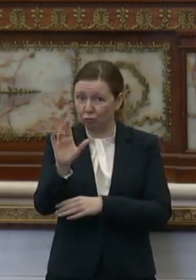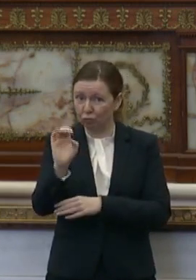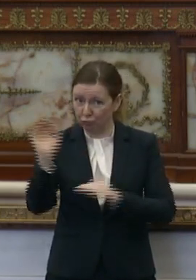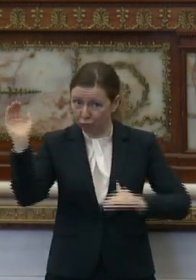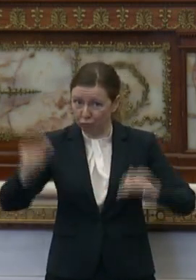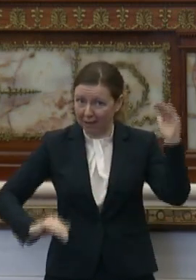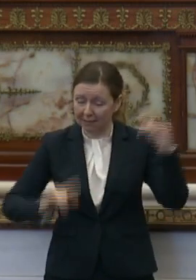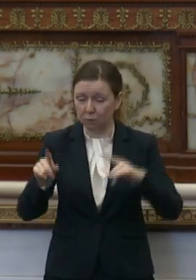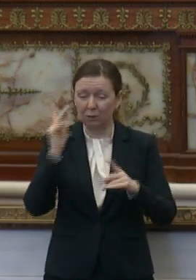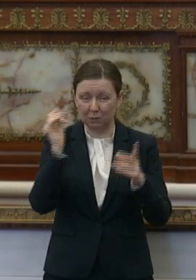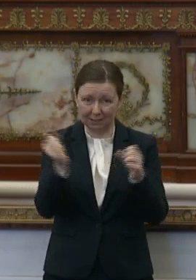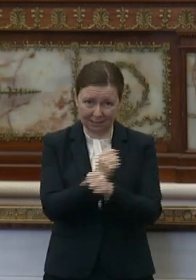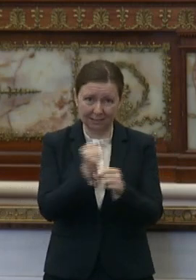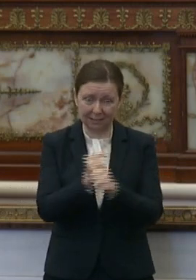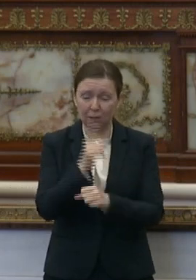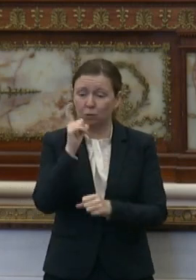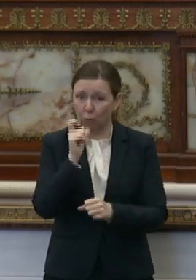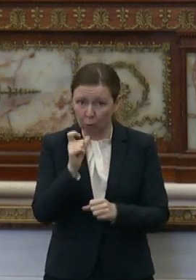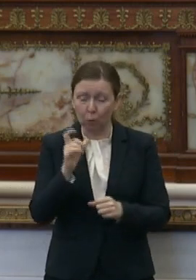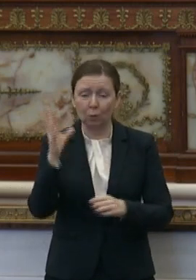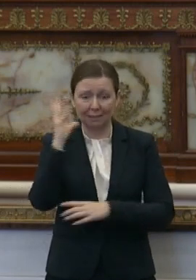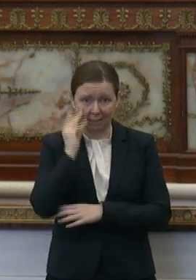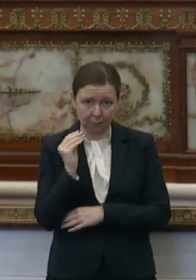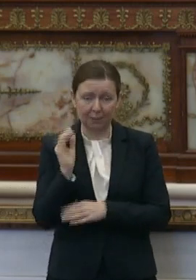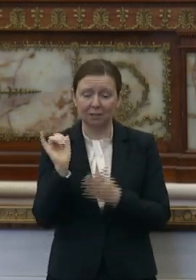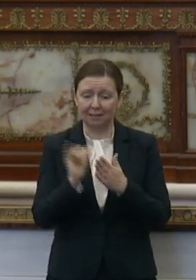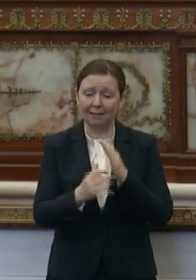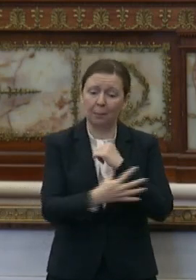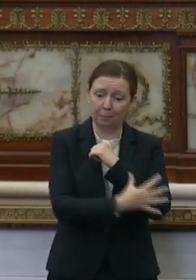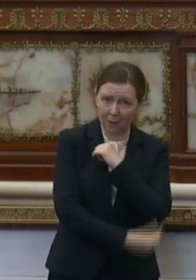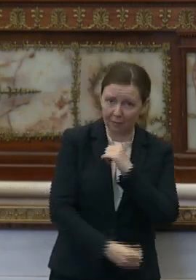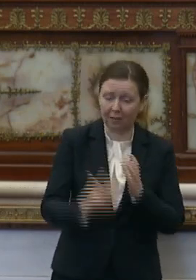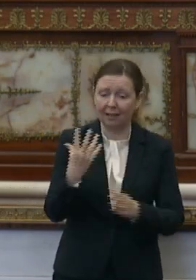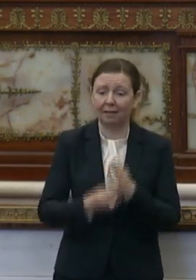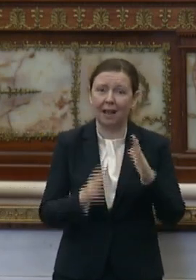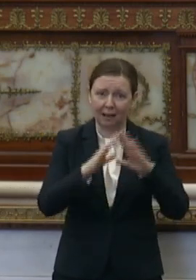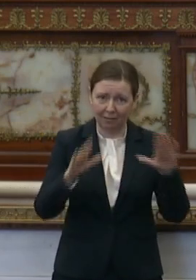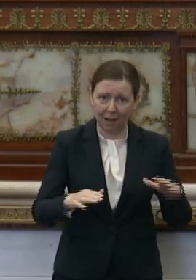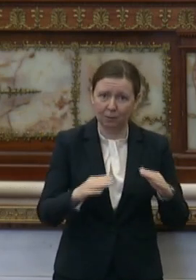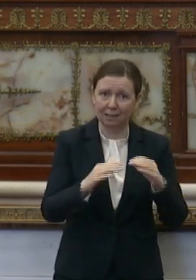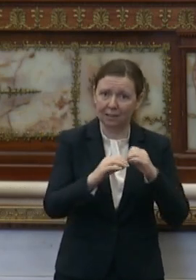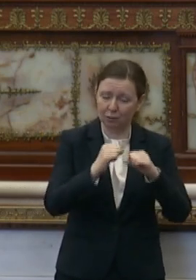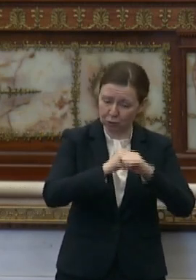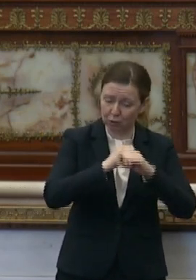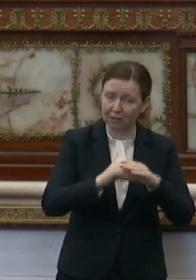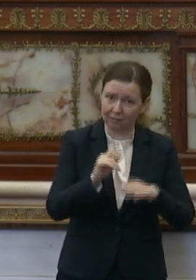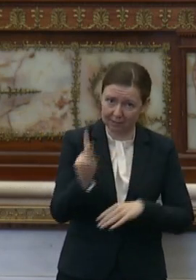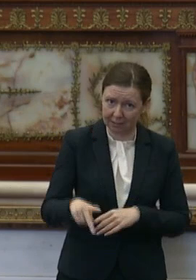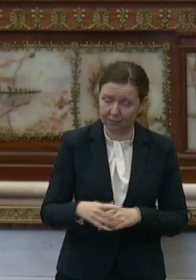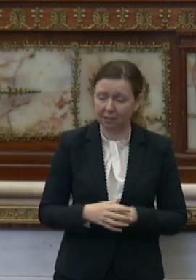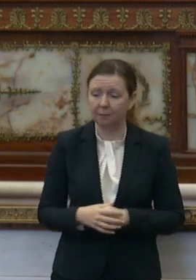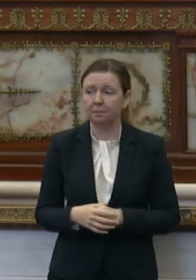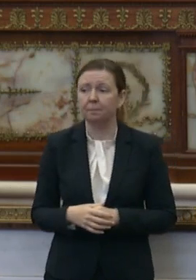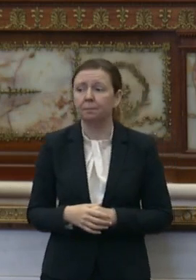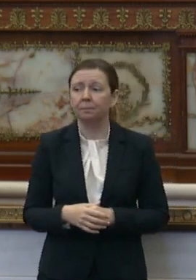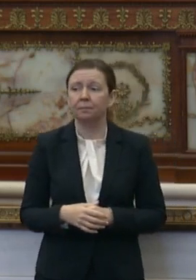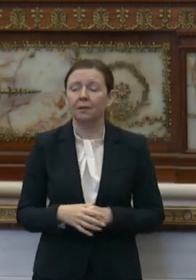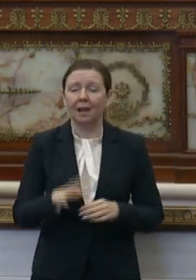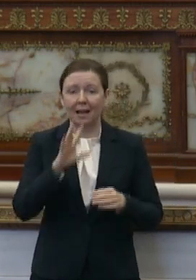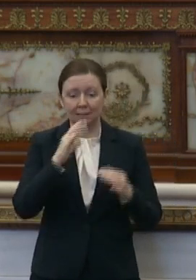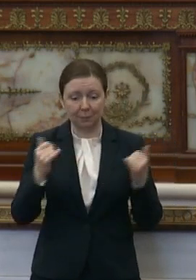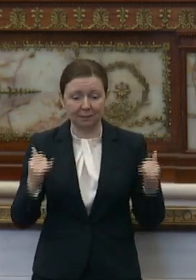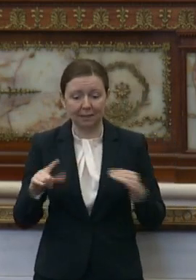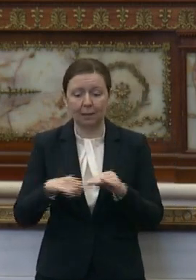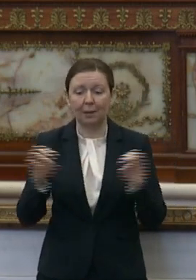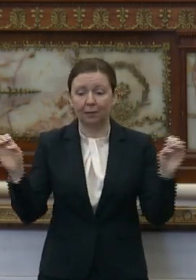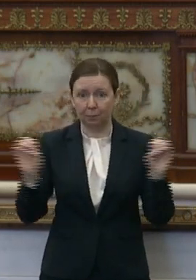you look at the statistics of who it is that experiences this poverty and lack of housing security in Philadelphia. I speak today about